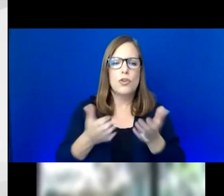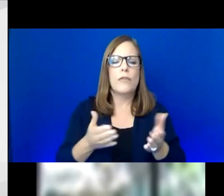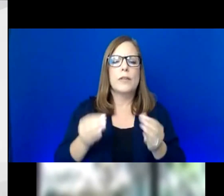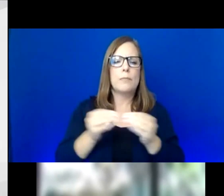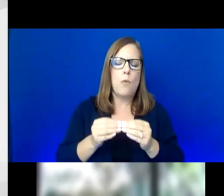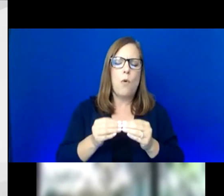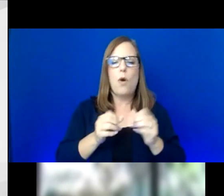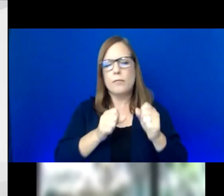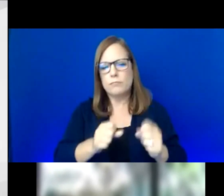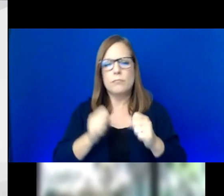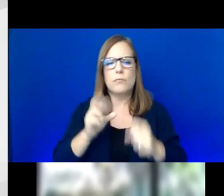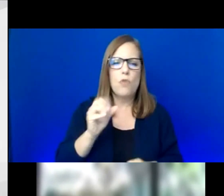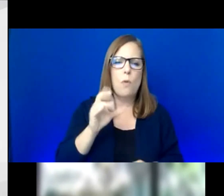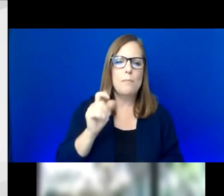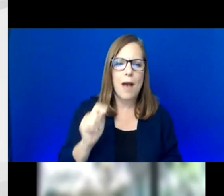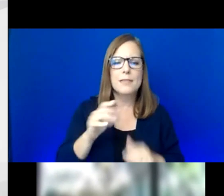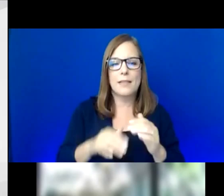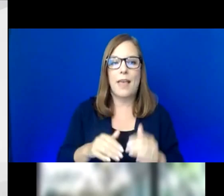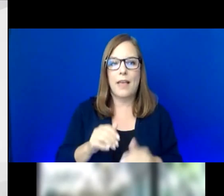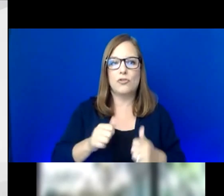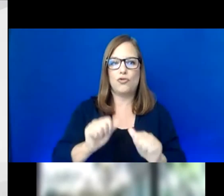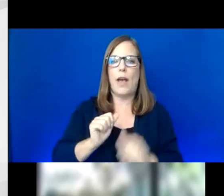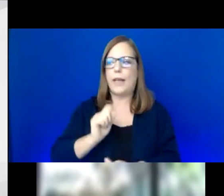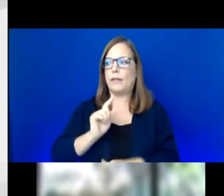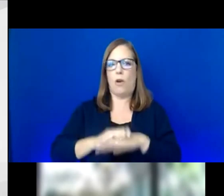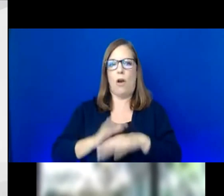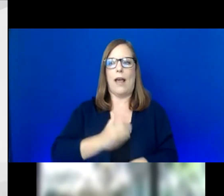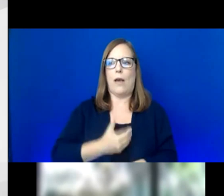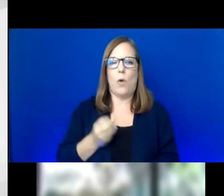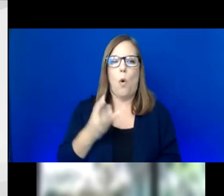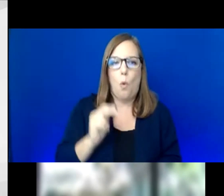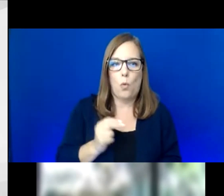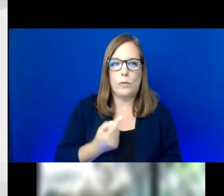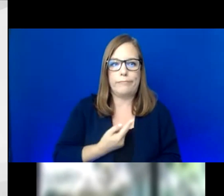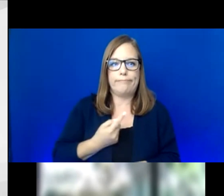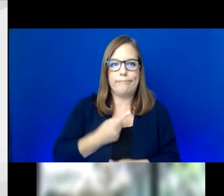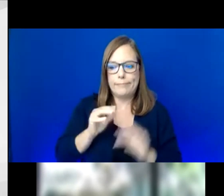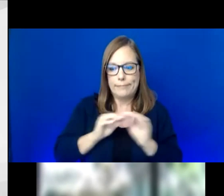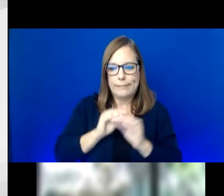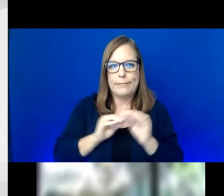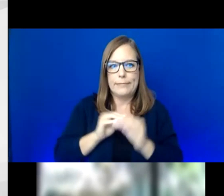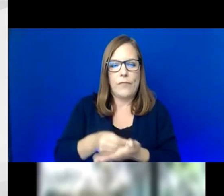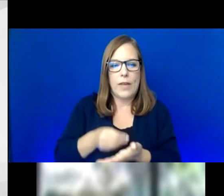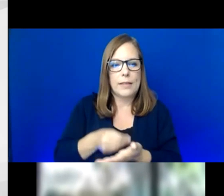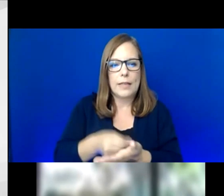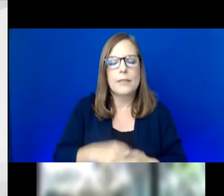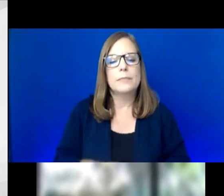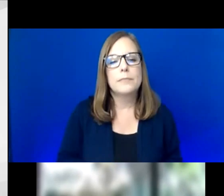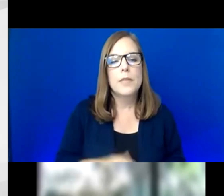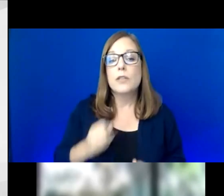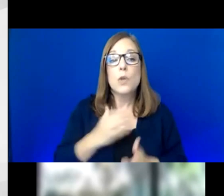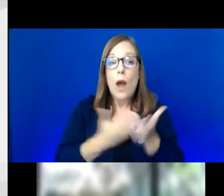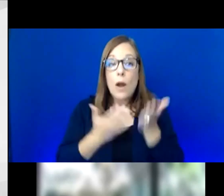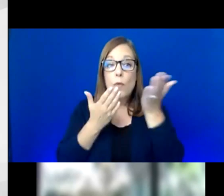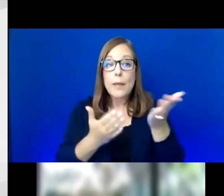try to do it. Next slide, please. So our recommendations, and if I